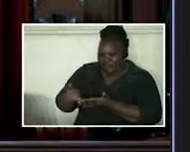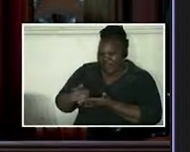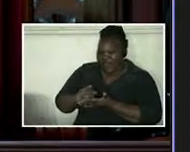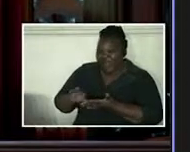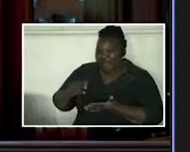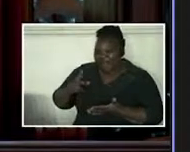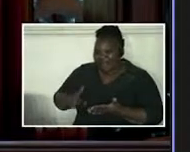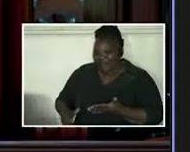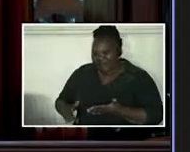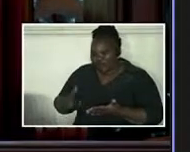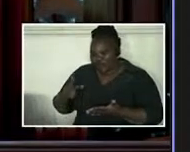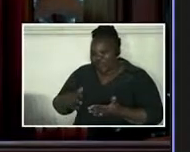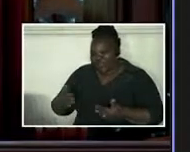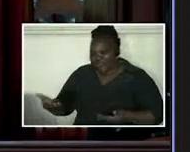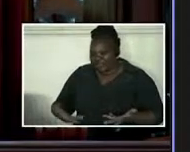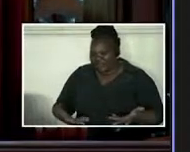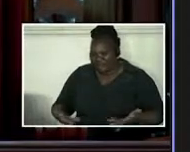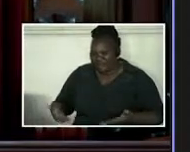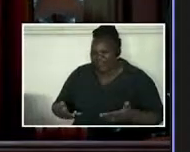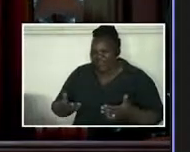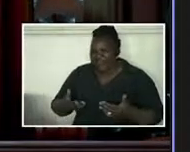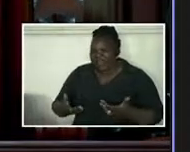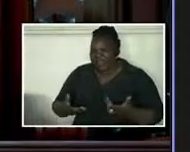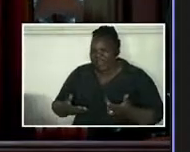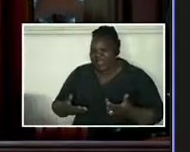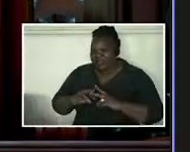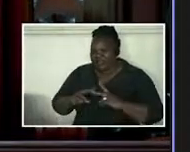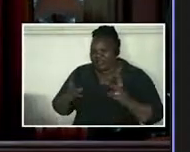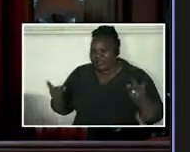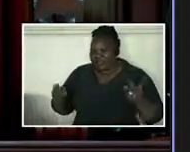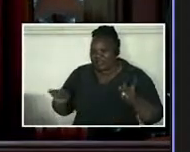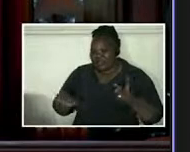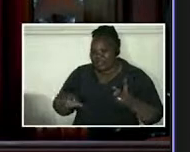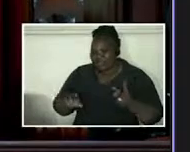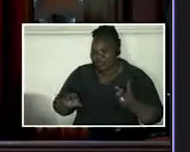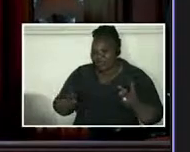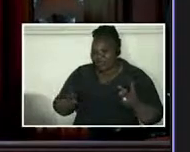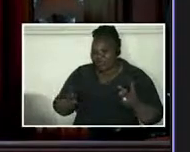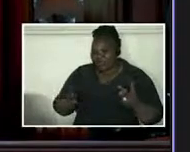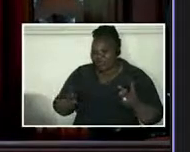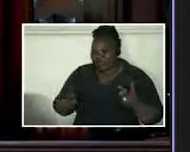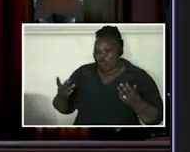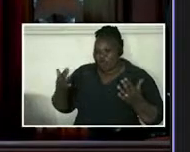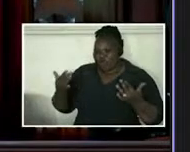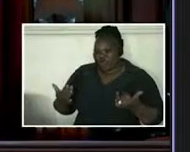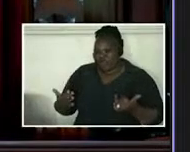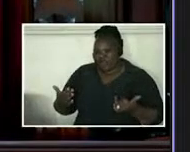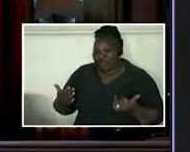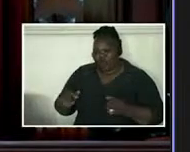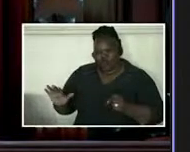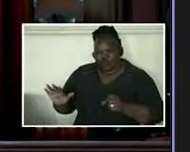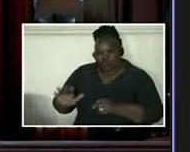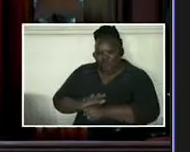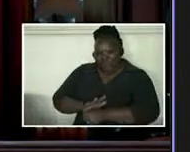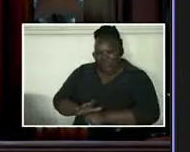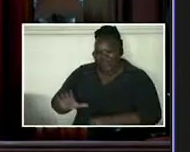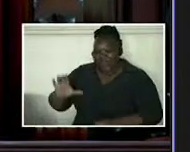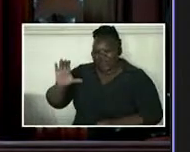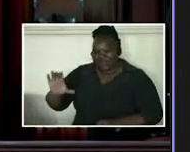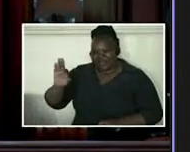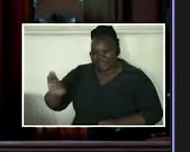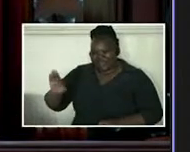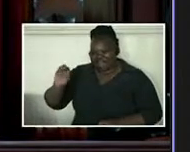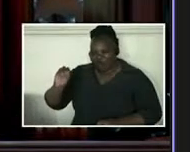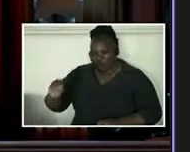delivery in in the various health facilities as well as the department's quadratic outcome non-feeling of the cfo post for such an